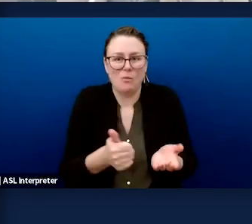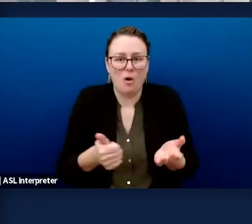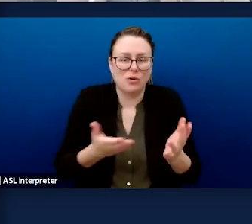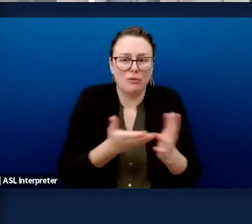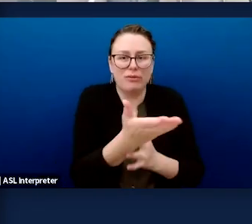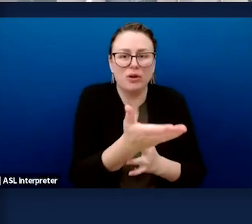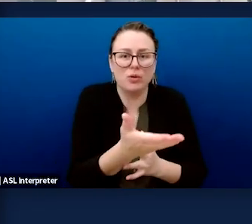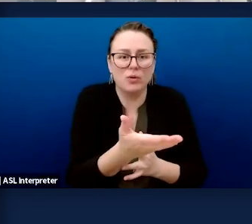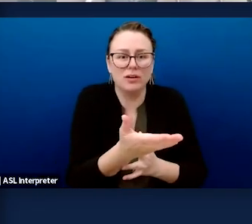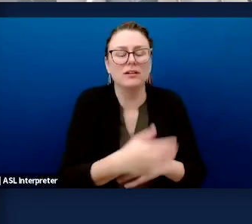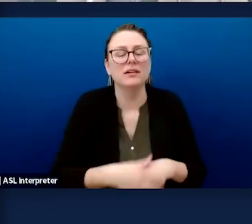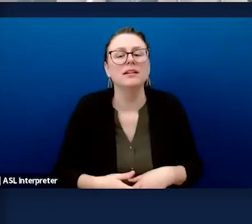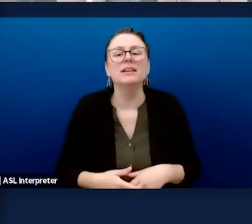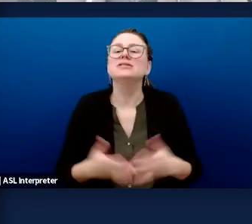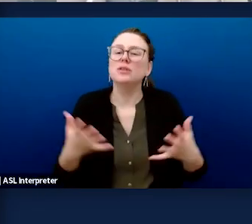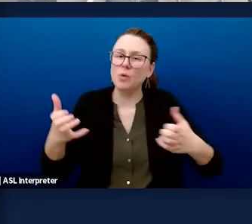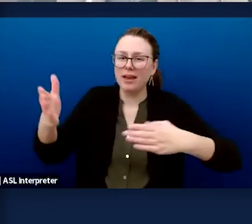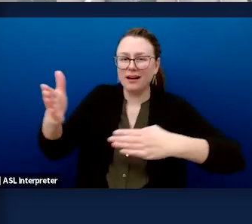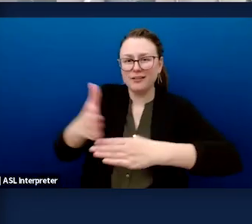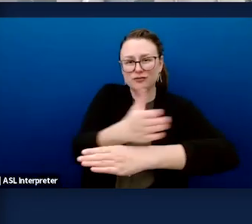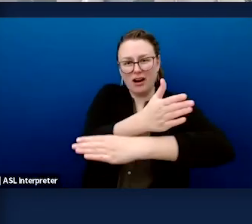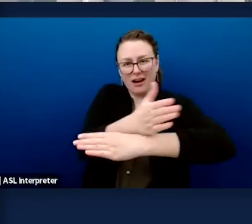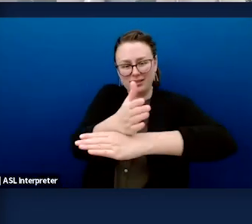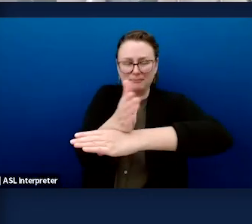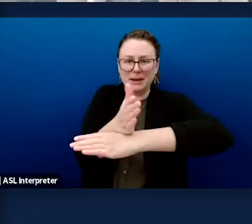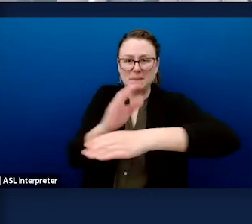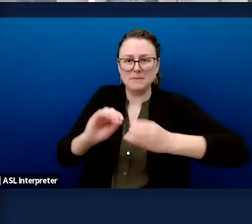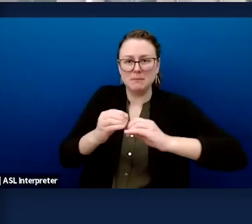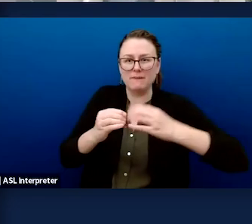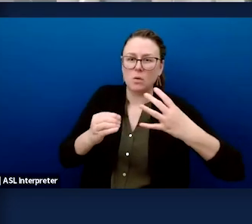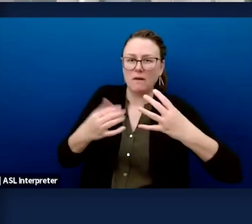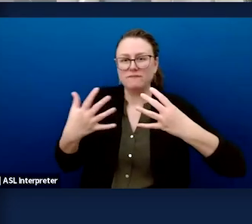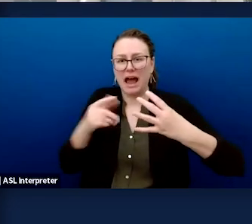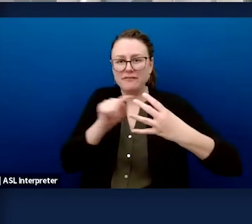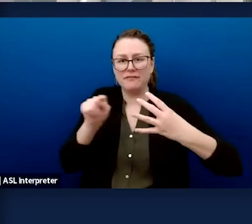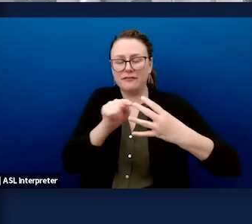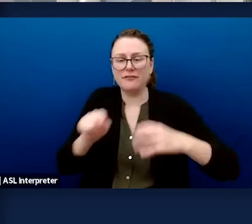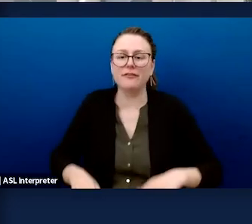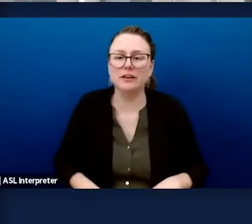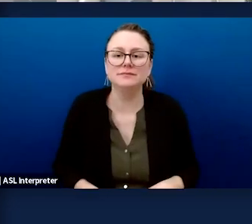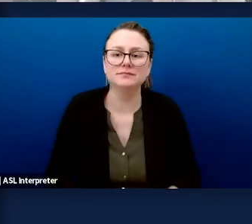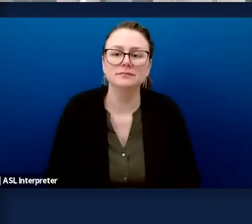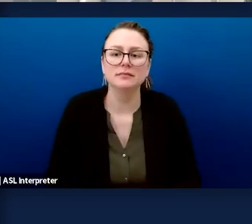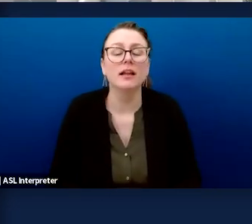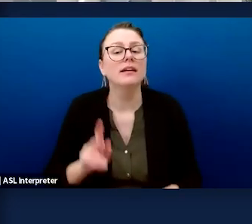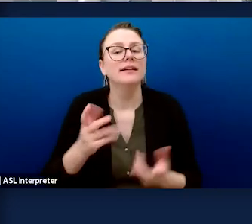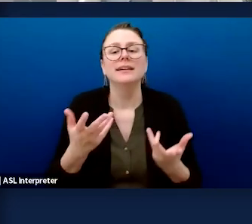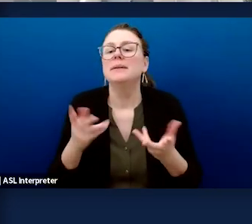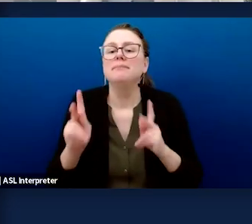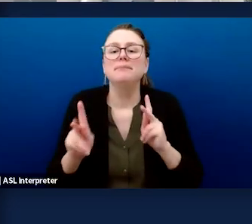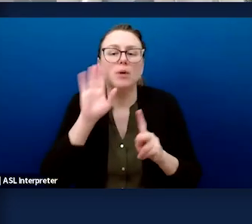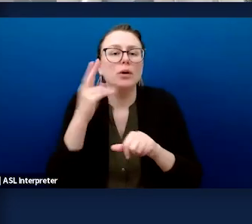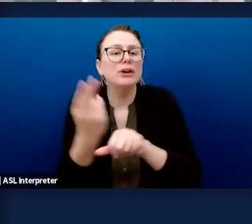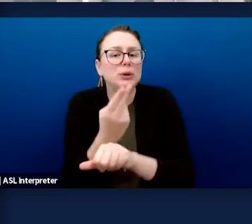loose is watery or liquid. Okay, so you may hear people refer to like peanut butter like